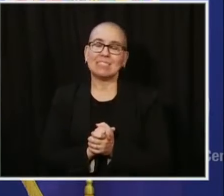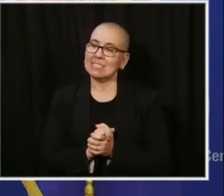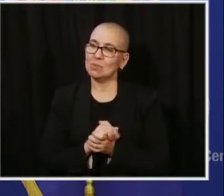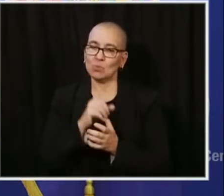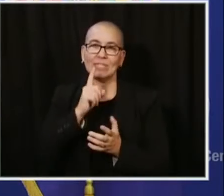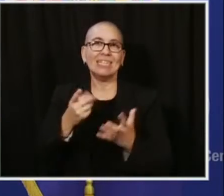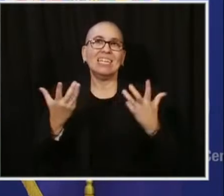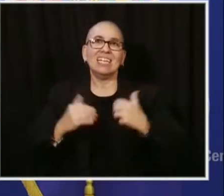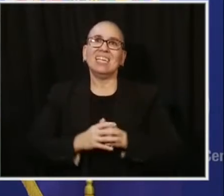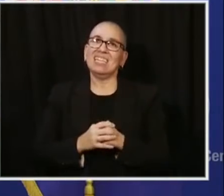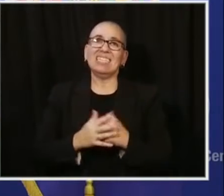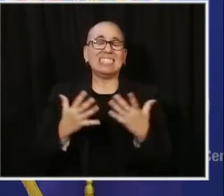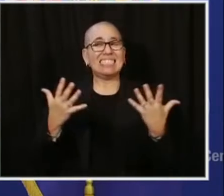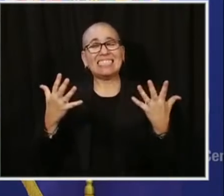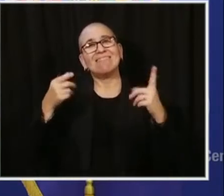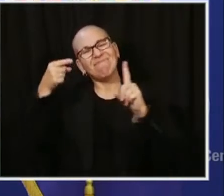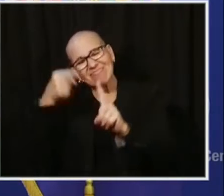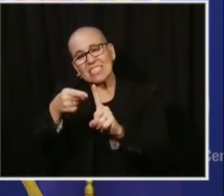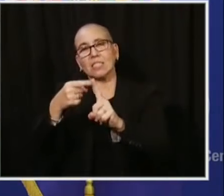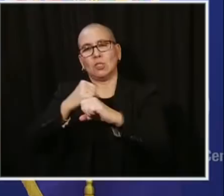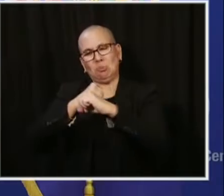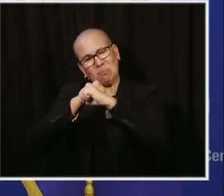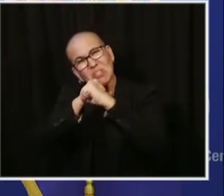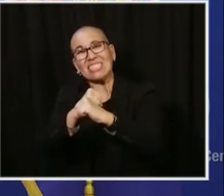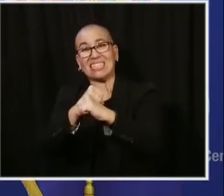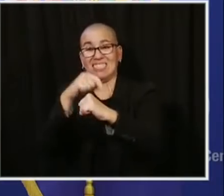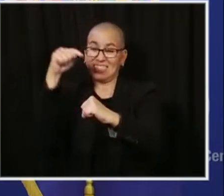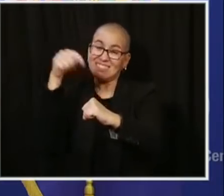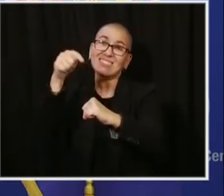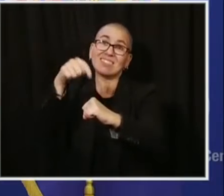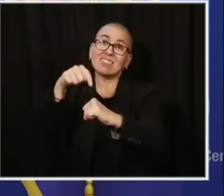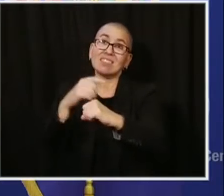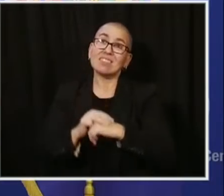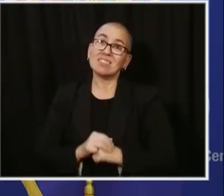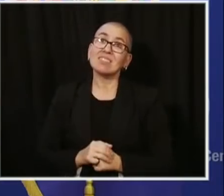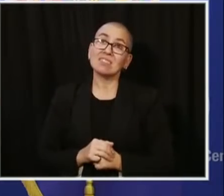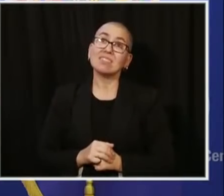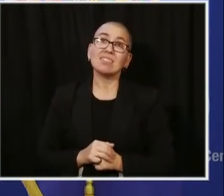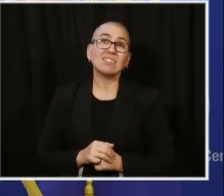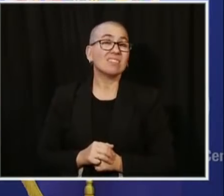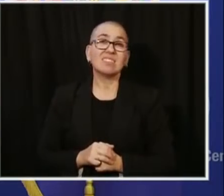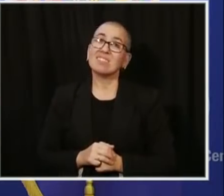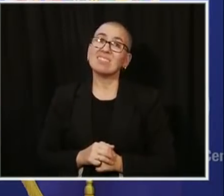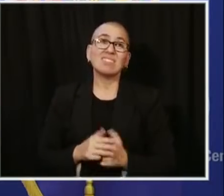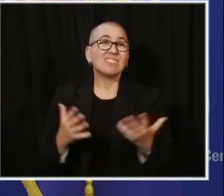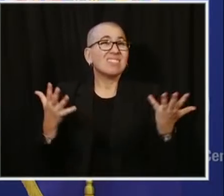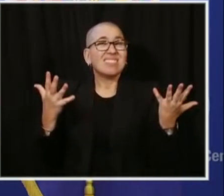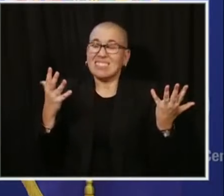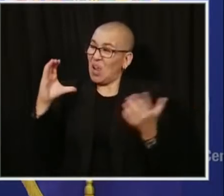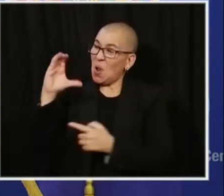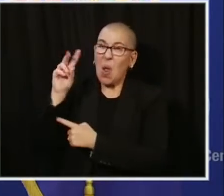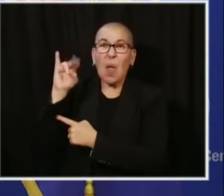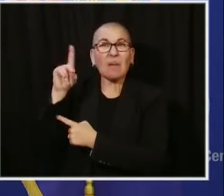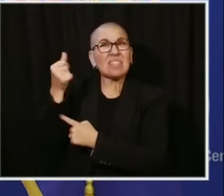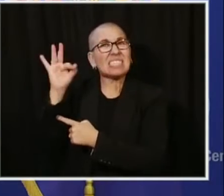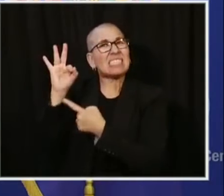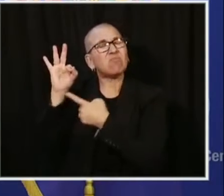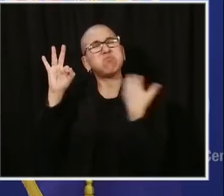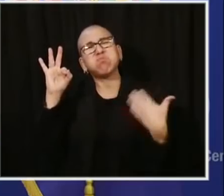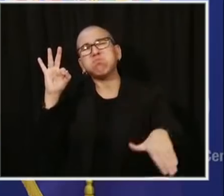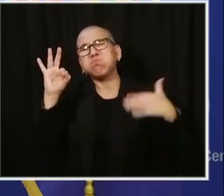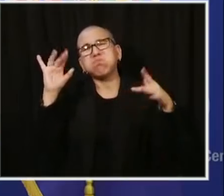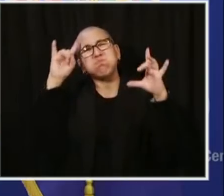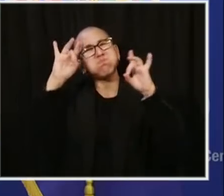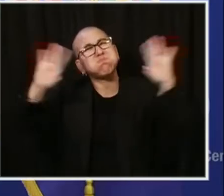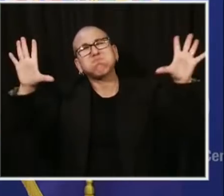enforce that. You know, one of the most insidious things about this disease, as the governor mentioned, is this asymptomatic spread, especially